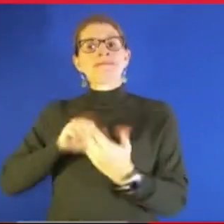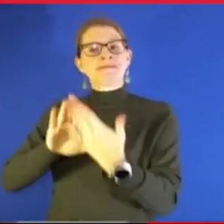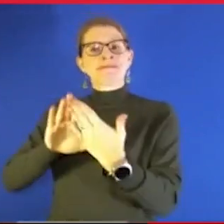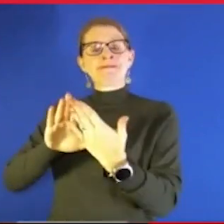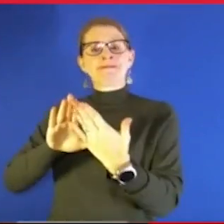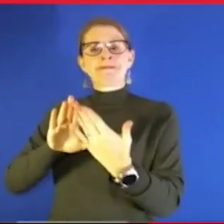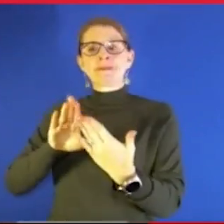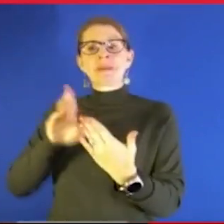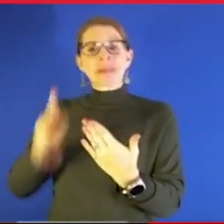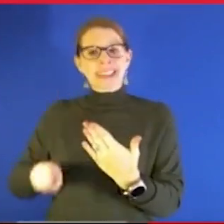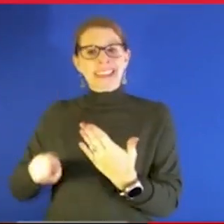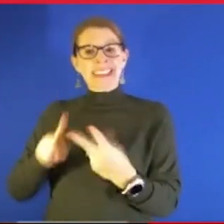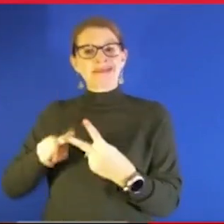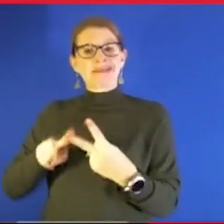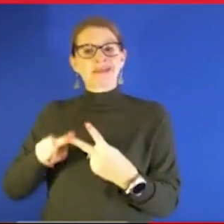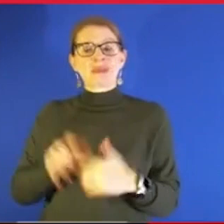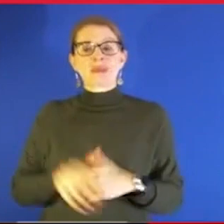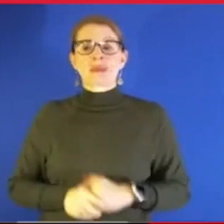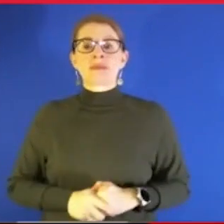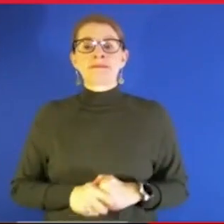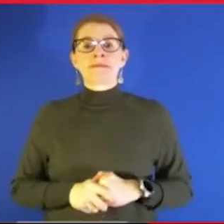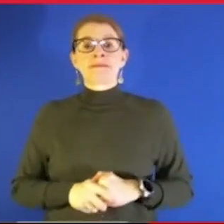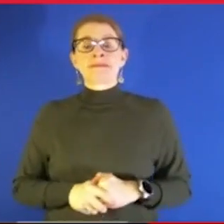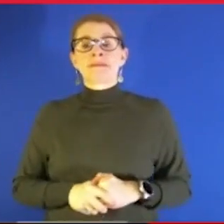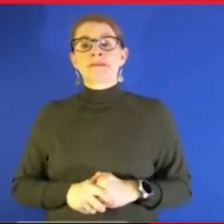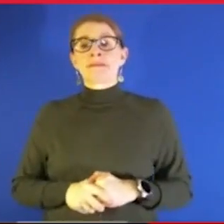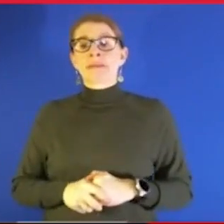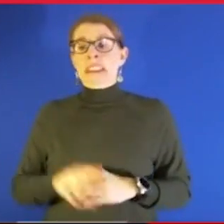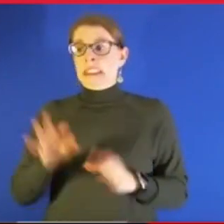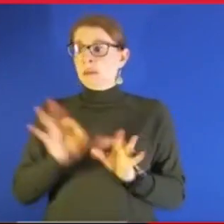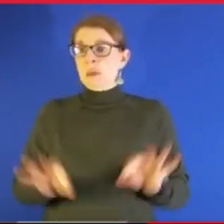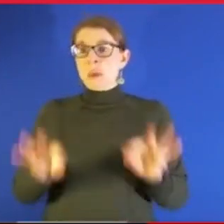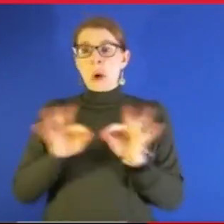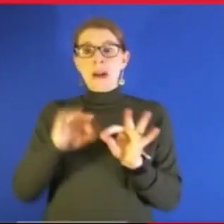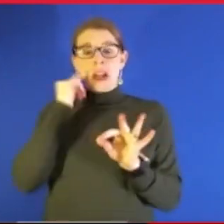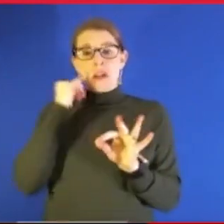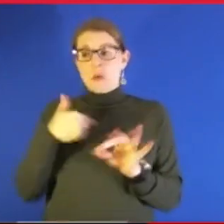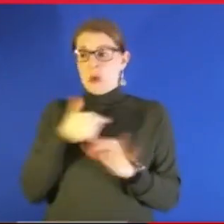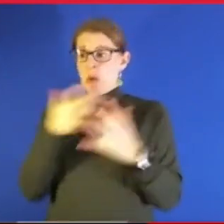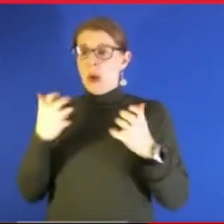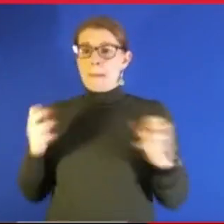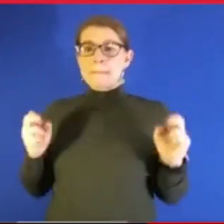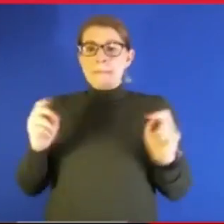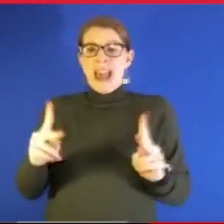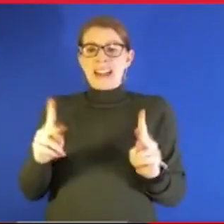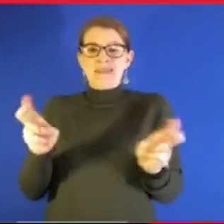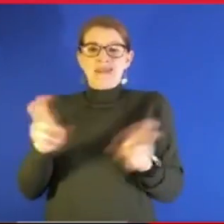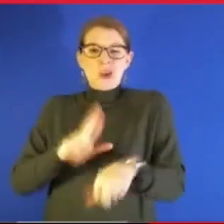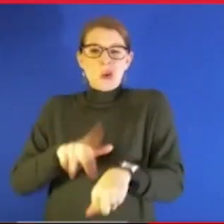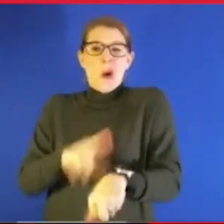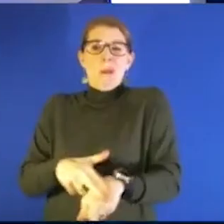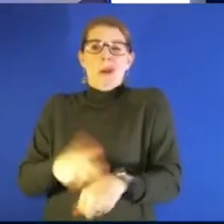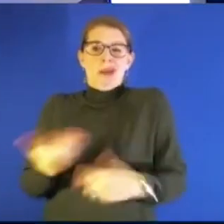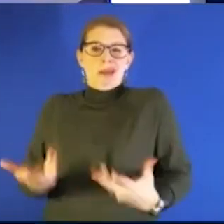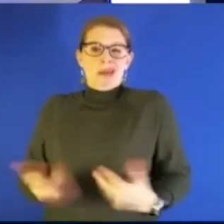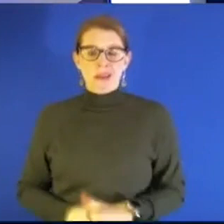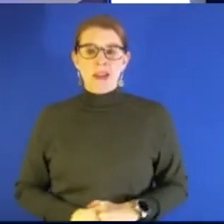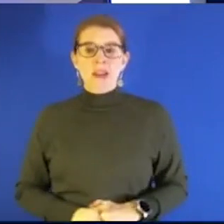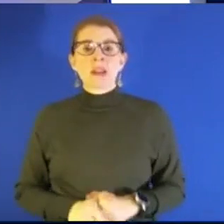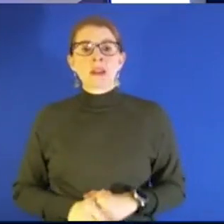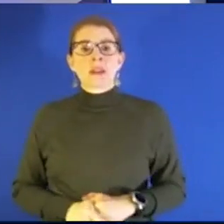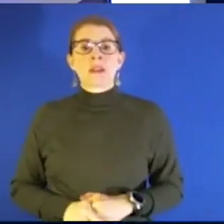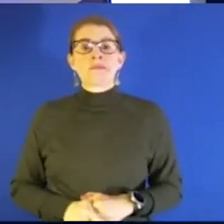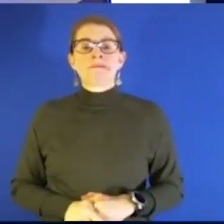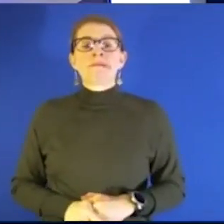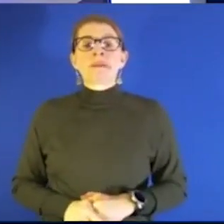long-term focus, and that's critical if we want to get back to something that feels somewhat normal. What are you hearing from